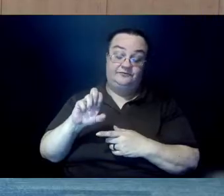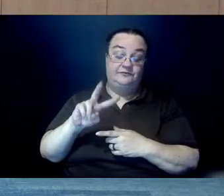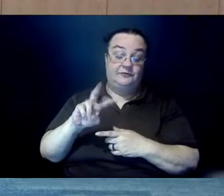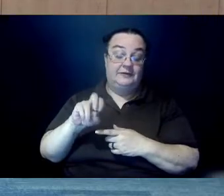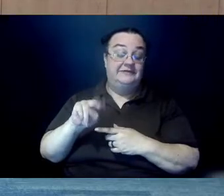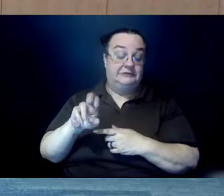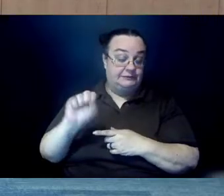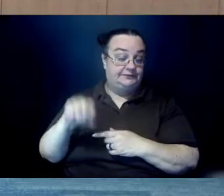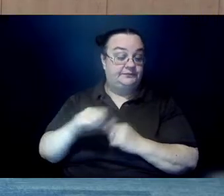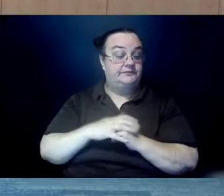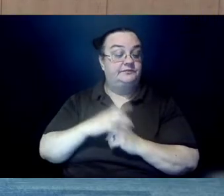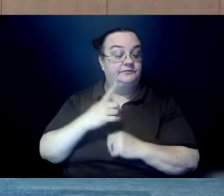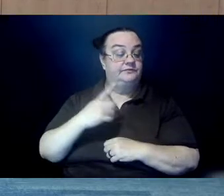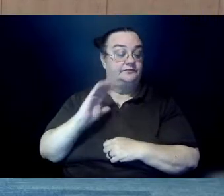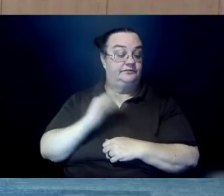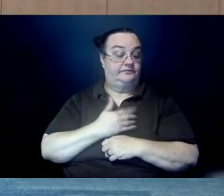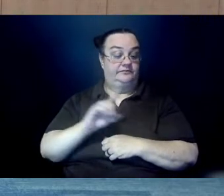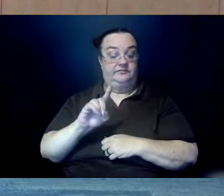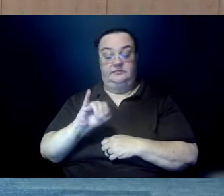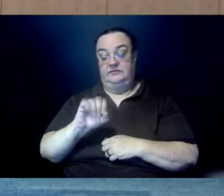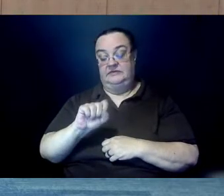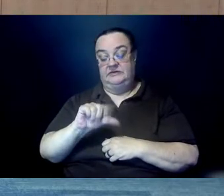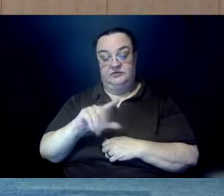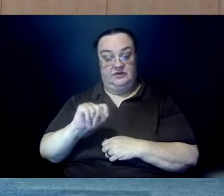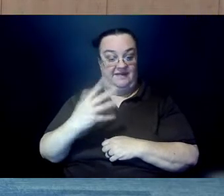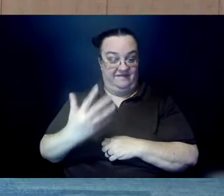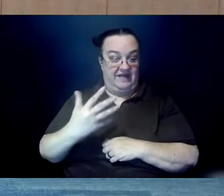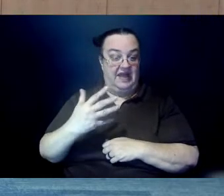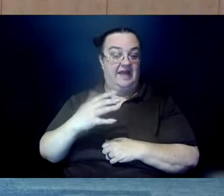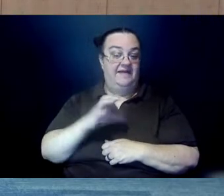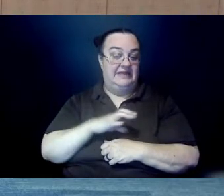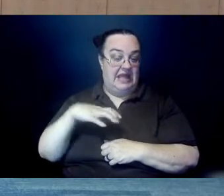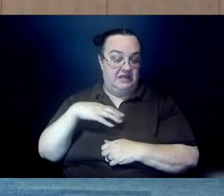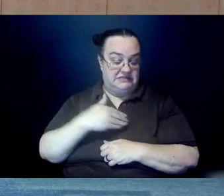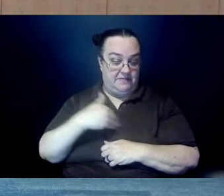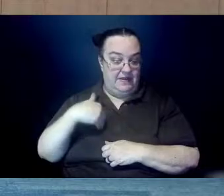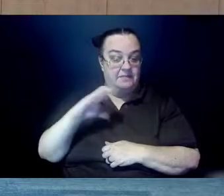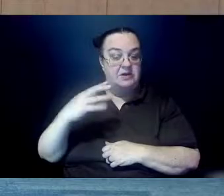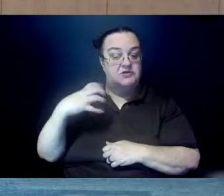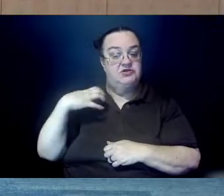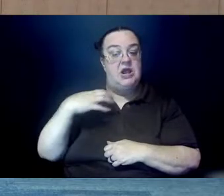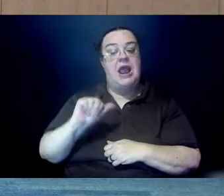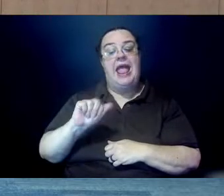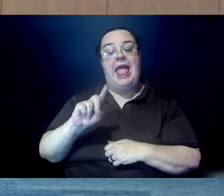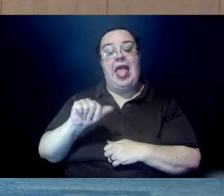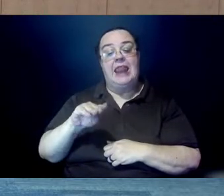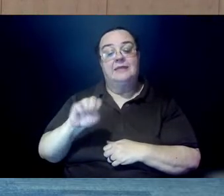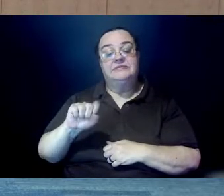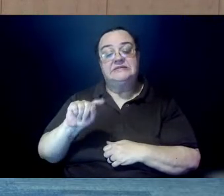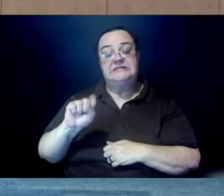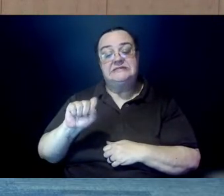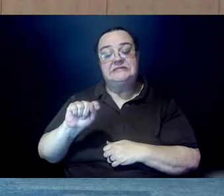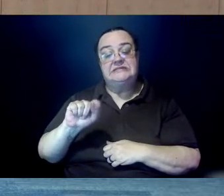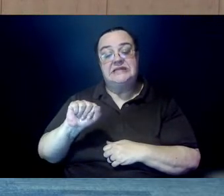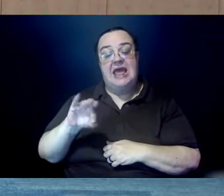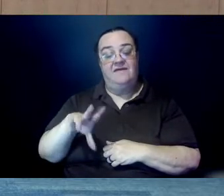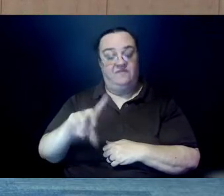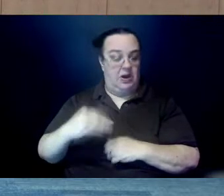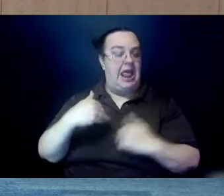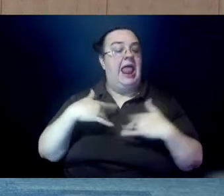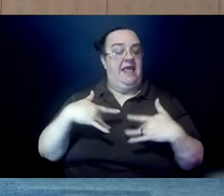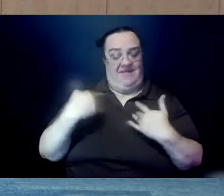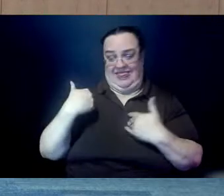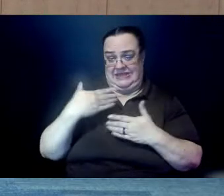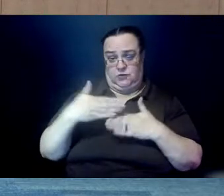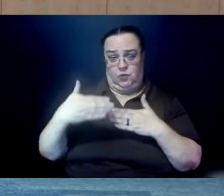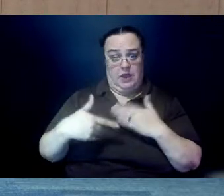revenue. Our District 5 council member, Shayla Adams Stafford, had an event this weekend that I attended with some other